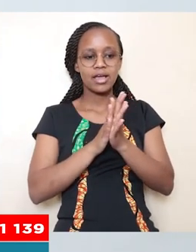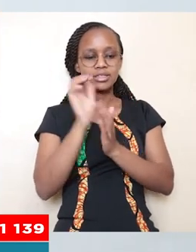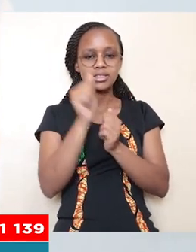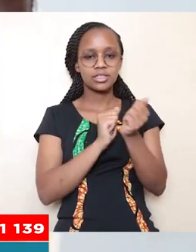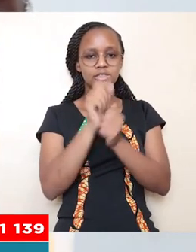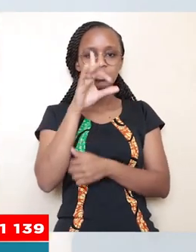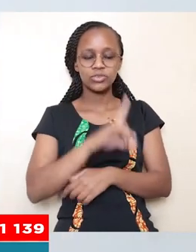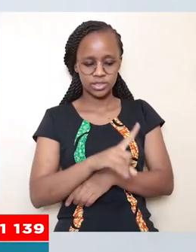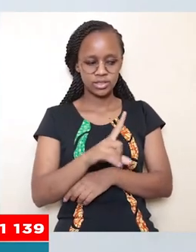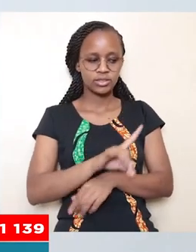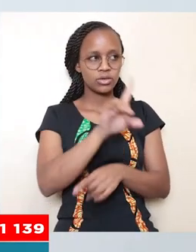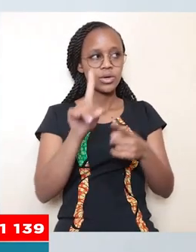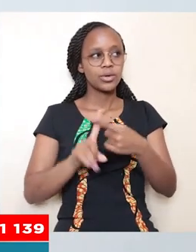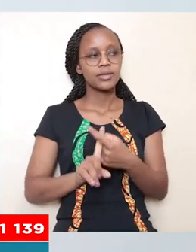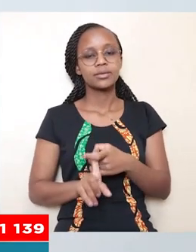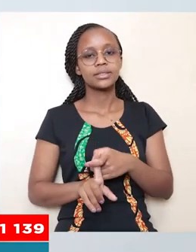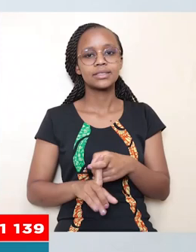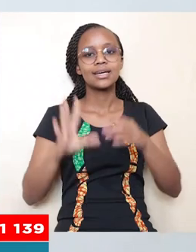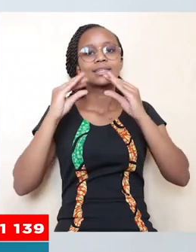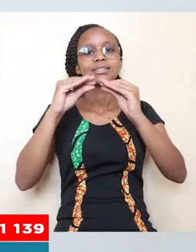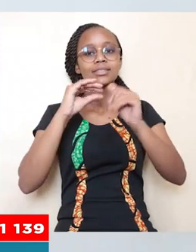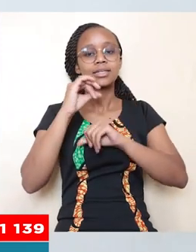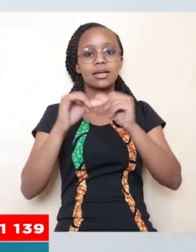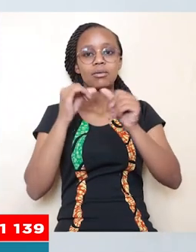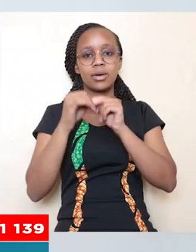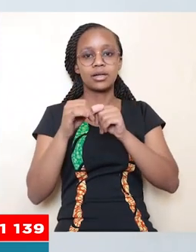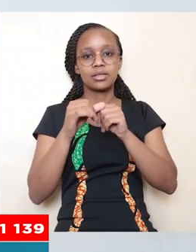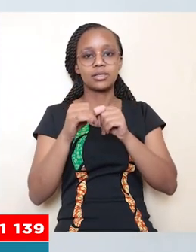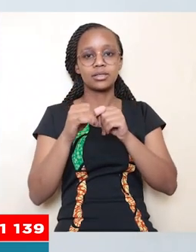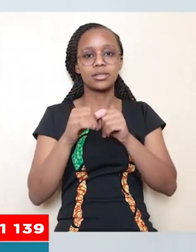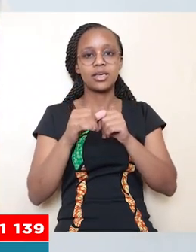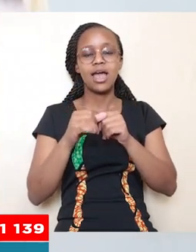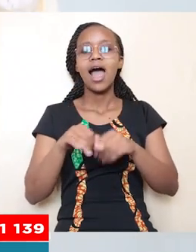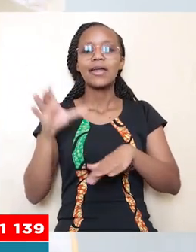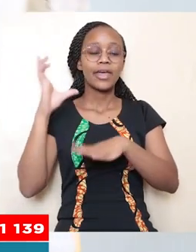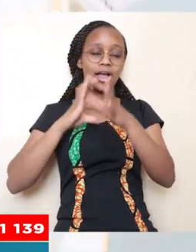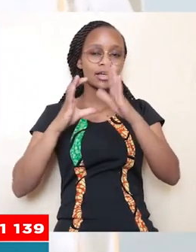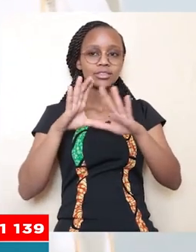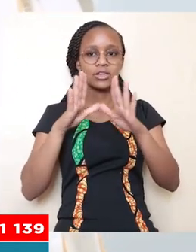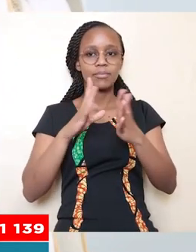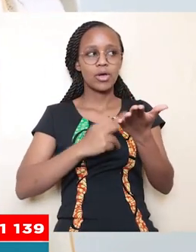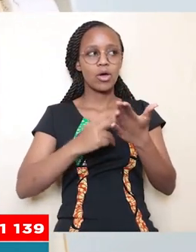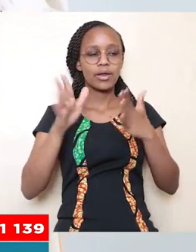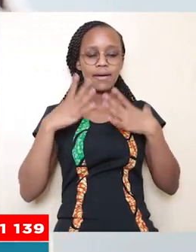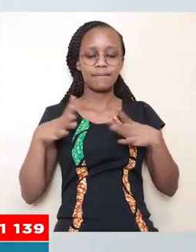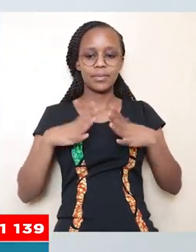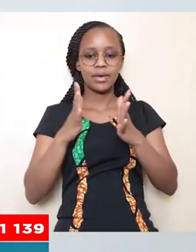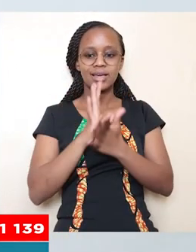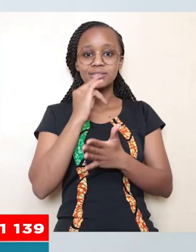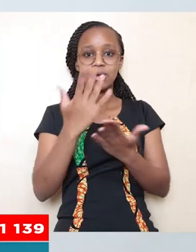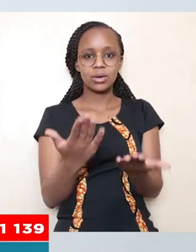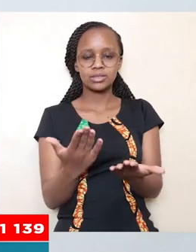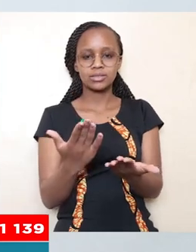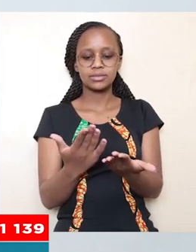And that is why when I'm teaching about cross-cultural marriages, I am very honest to people. And I tell